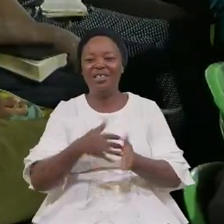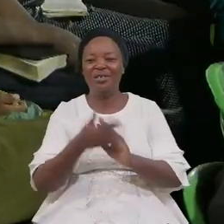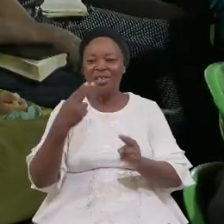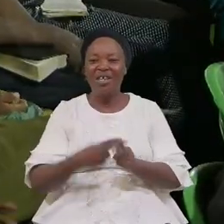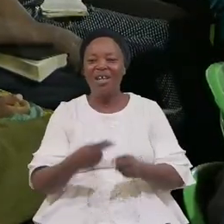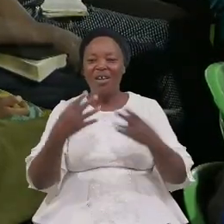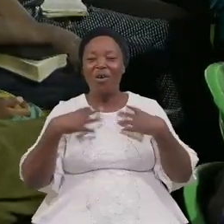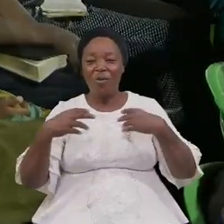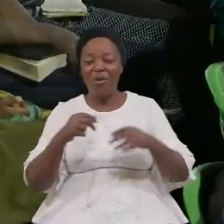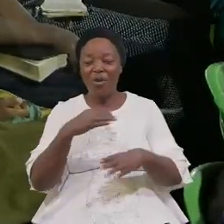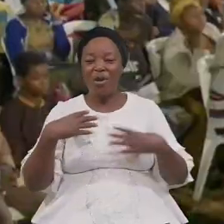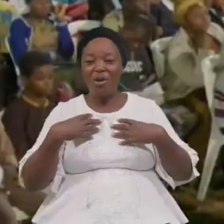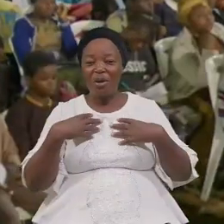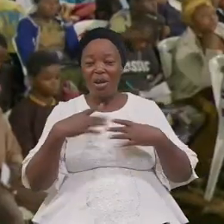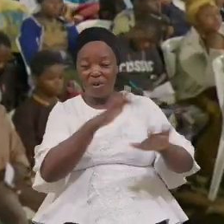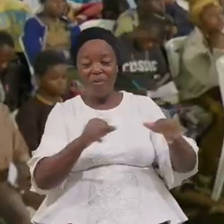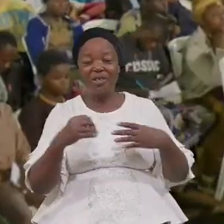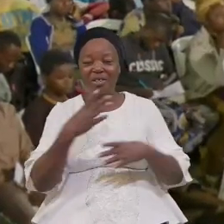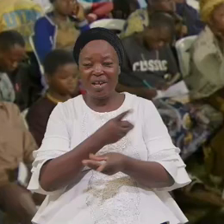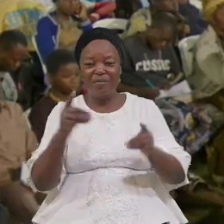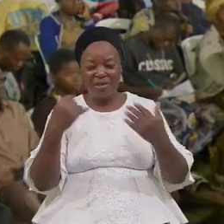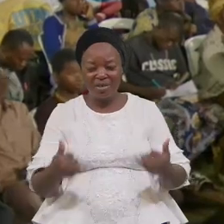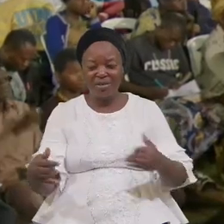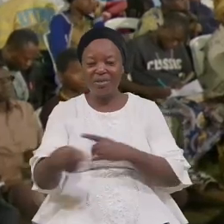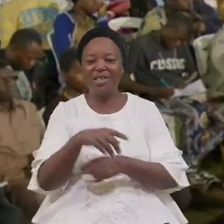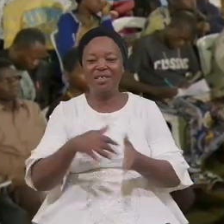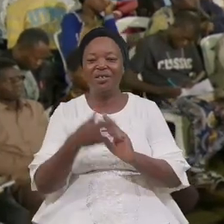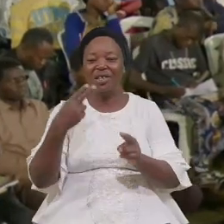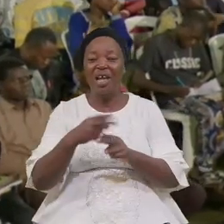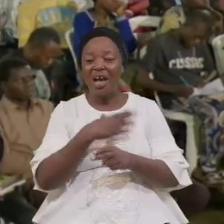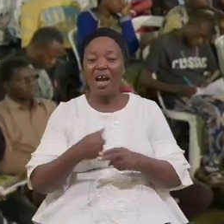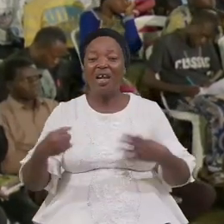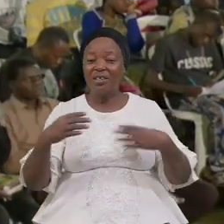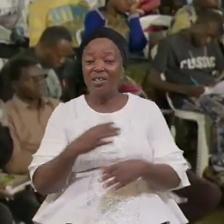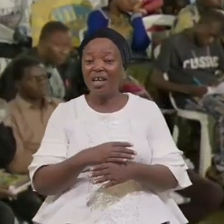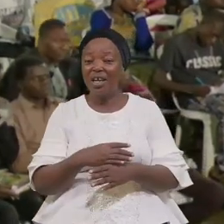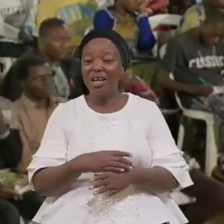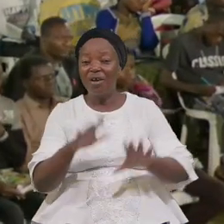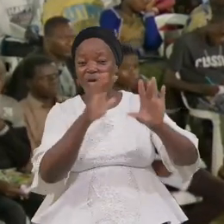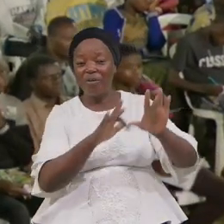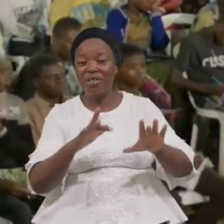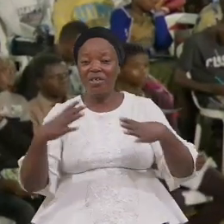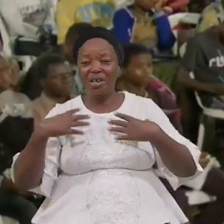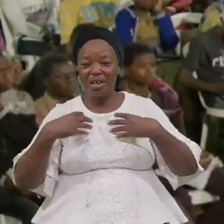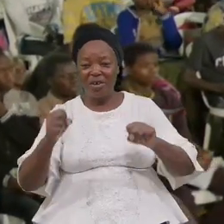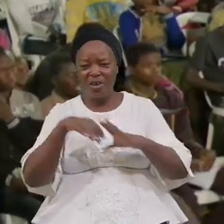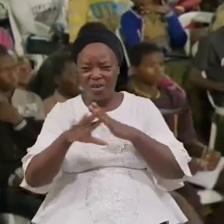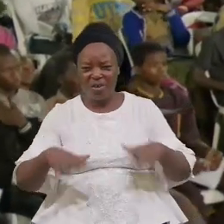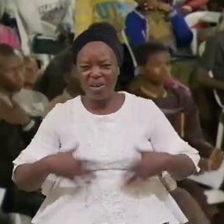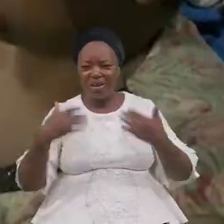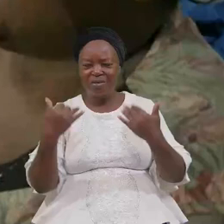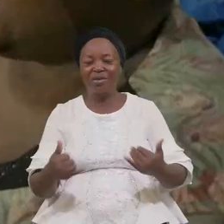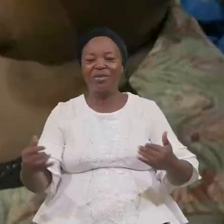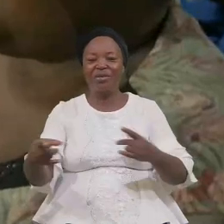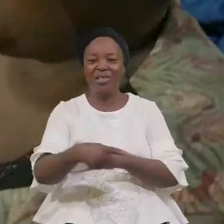Compassionate deliverance today. And compassionate cure in your life today, in